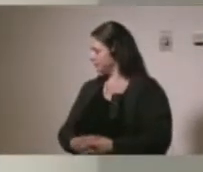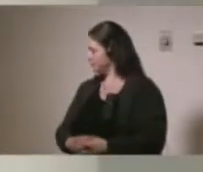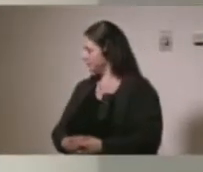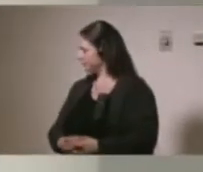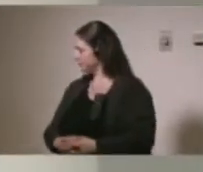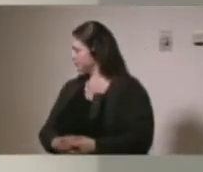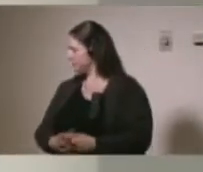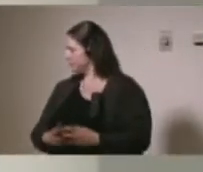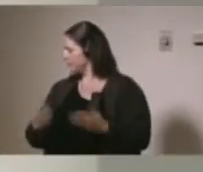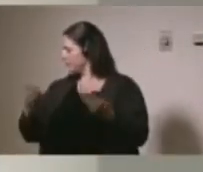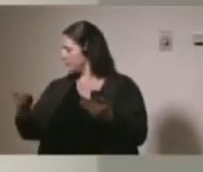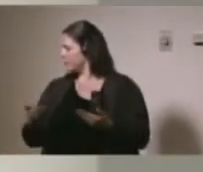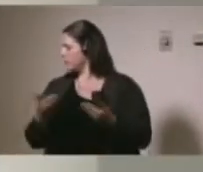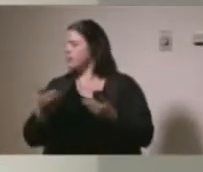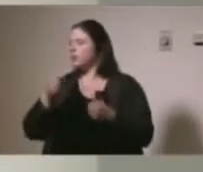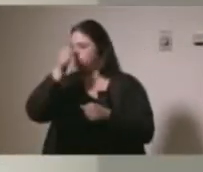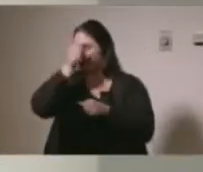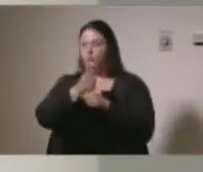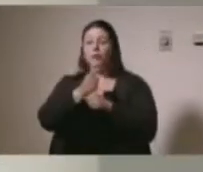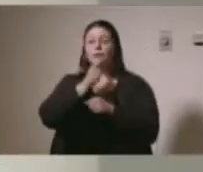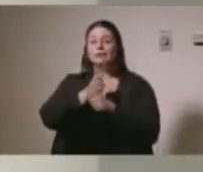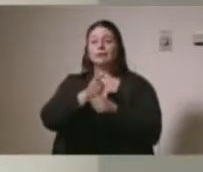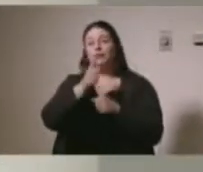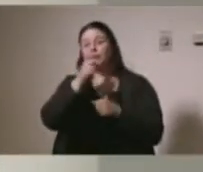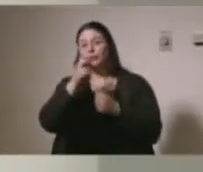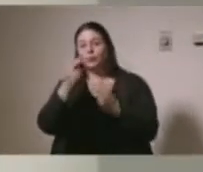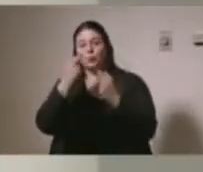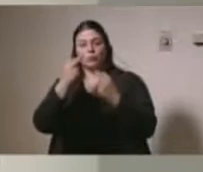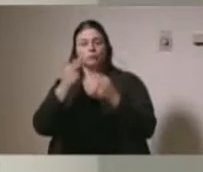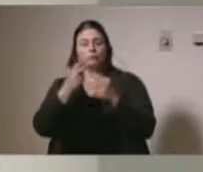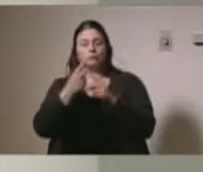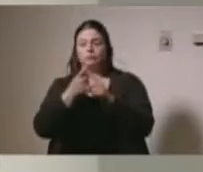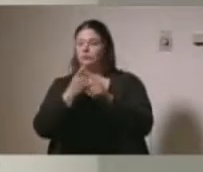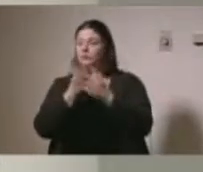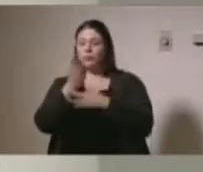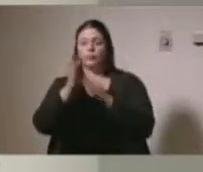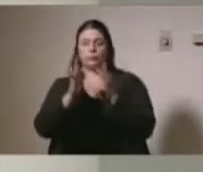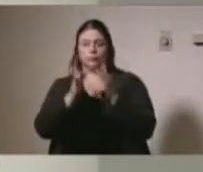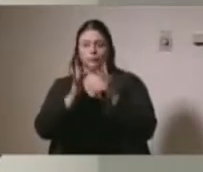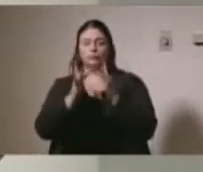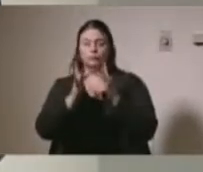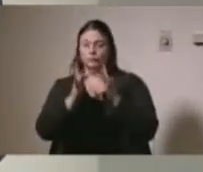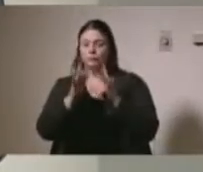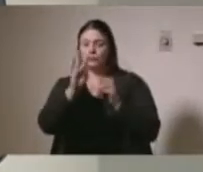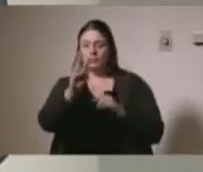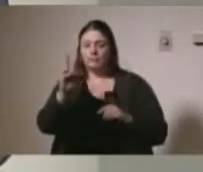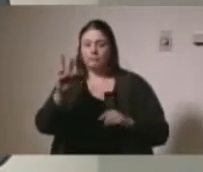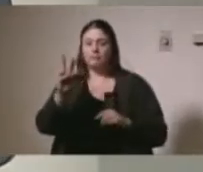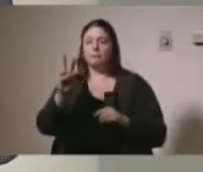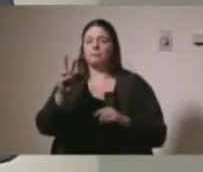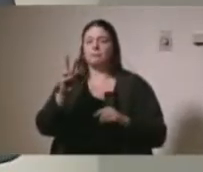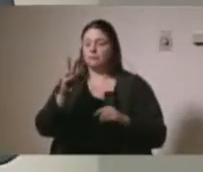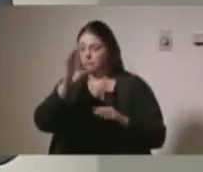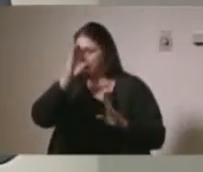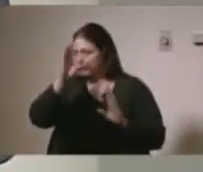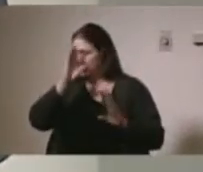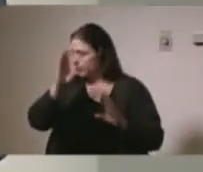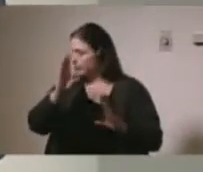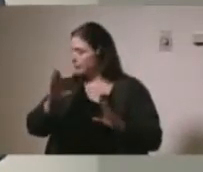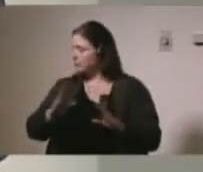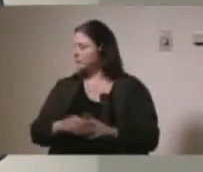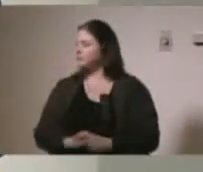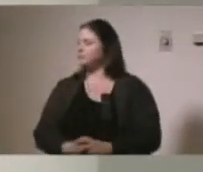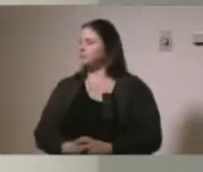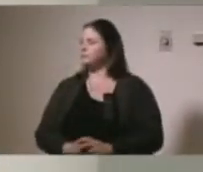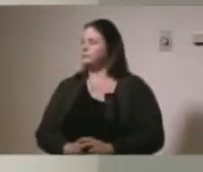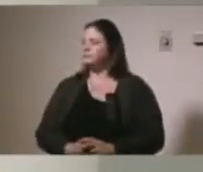welcome our brothers and sisters who are watching us live on the live stream and on